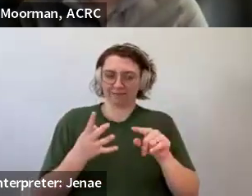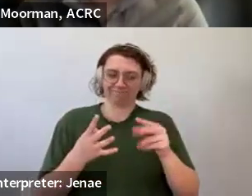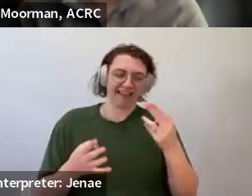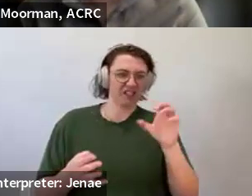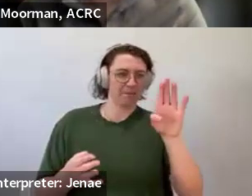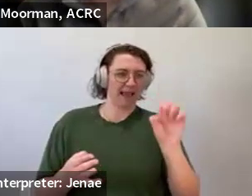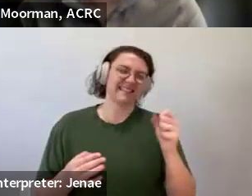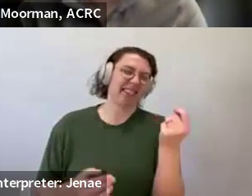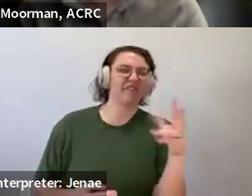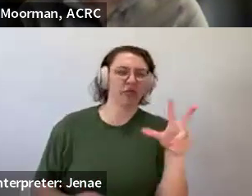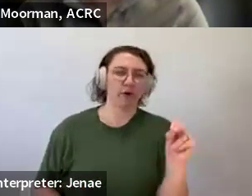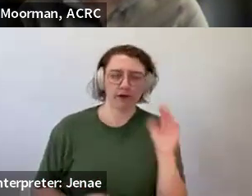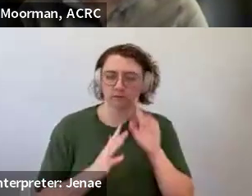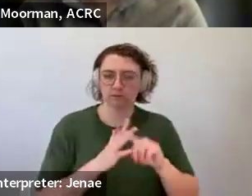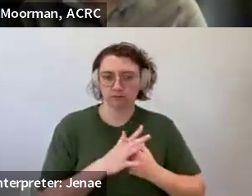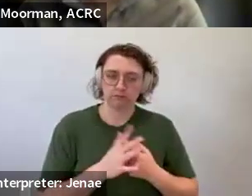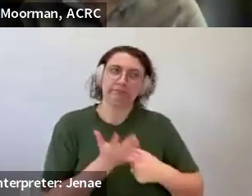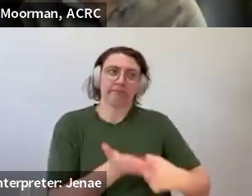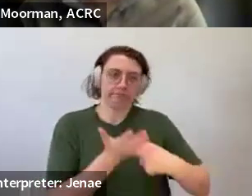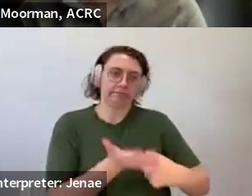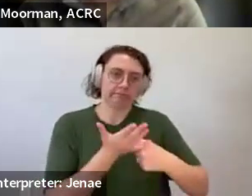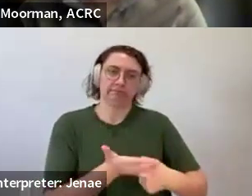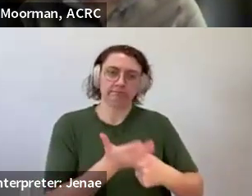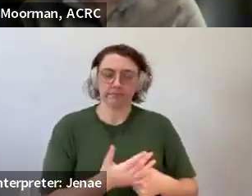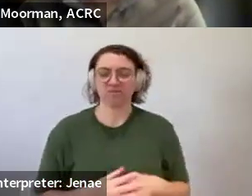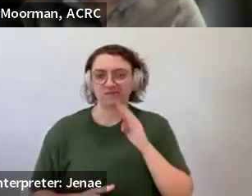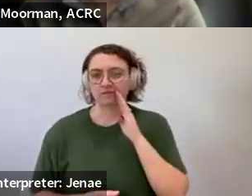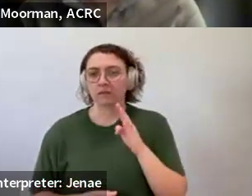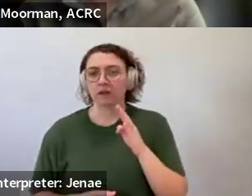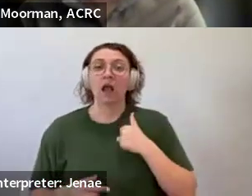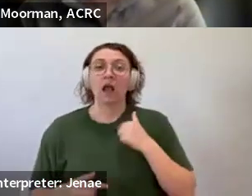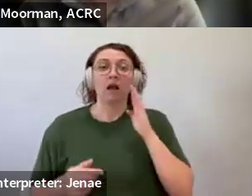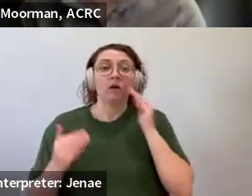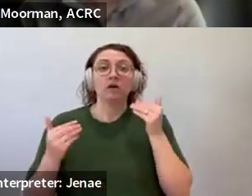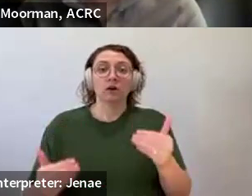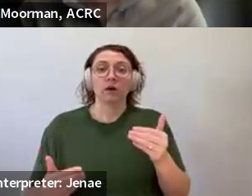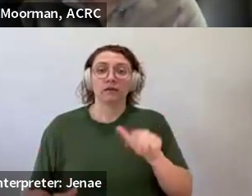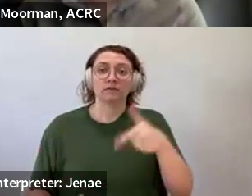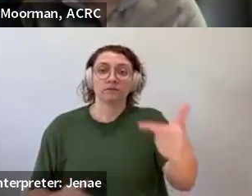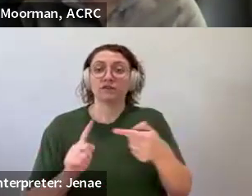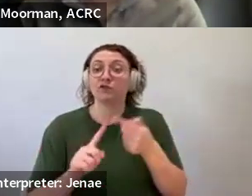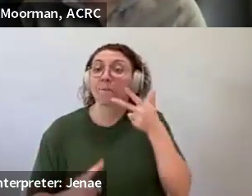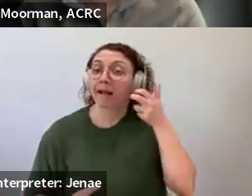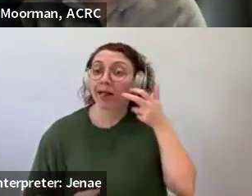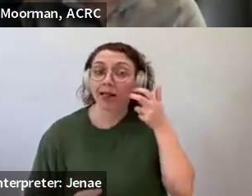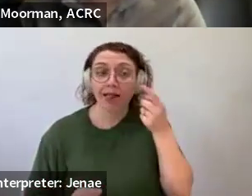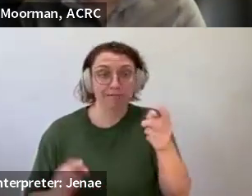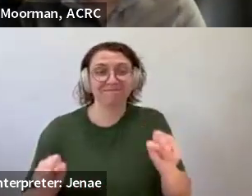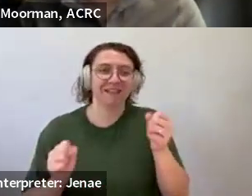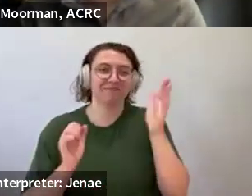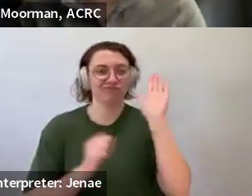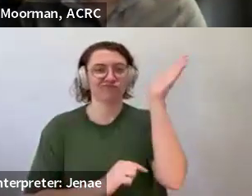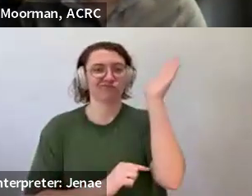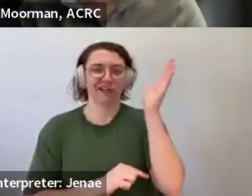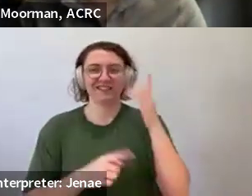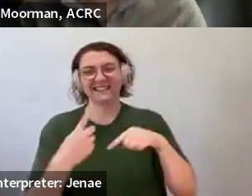ask questions and for them to cover some topics for you. So I will go ahead and pass it over to Michael so that he can do his presentation